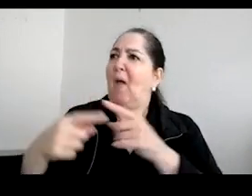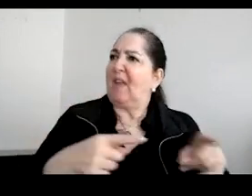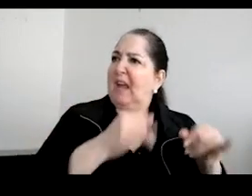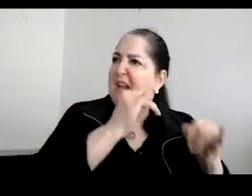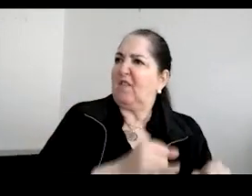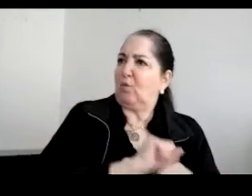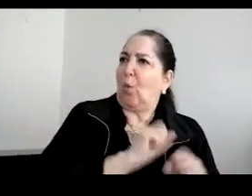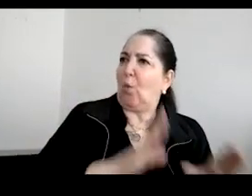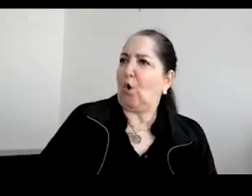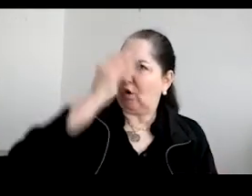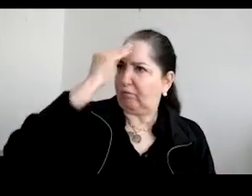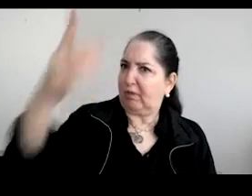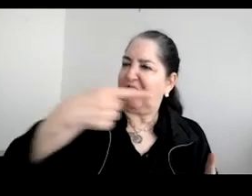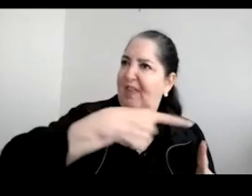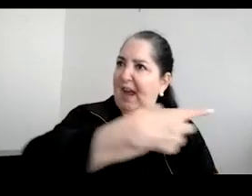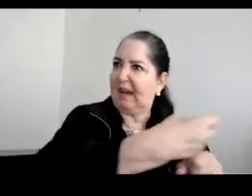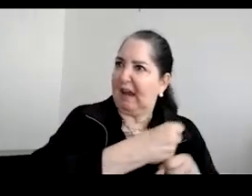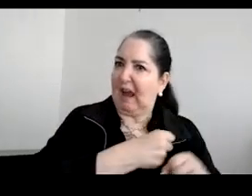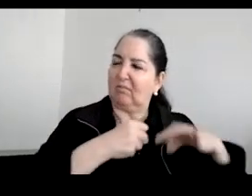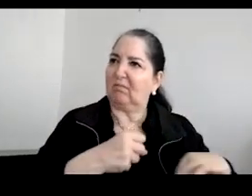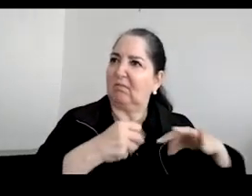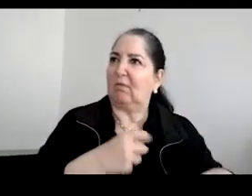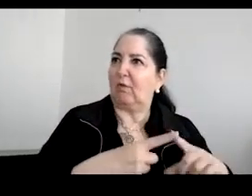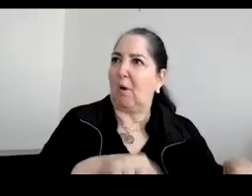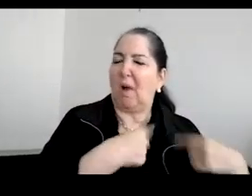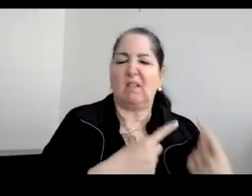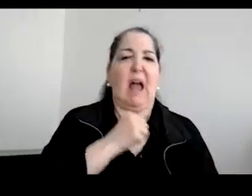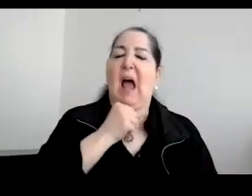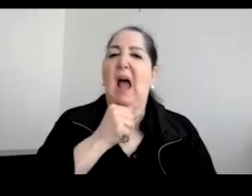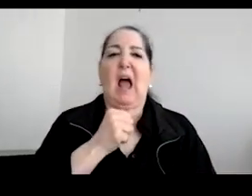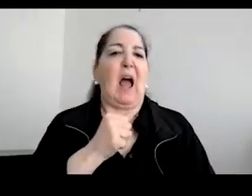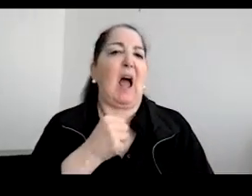receiving, what sort of benefits their individual workers have been receiving.